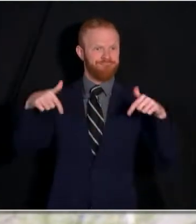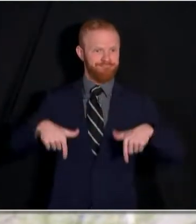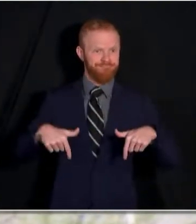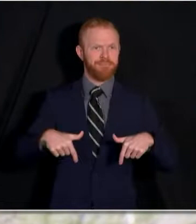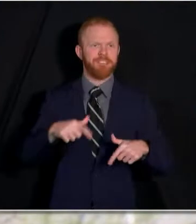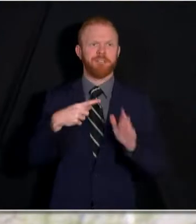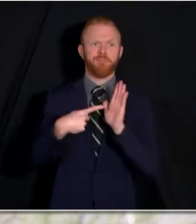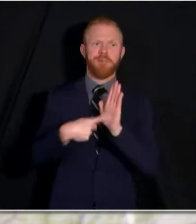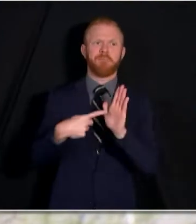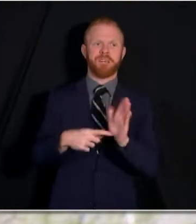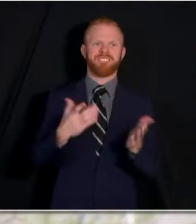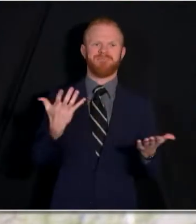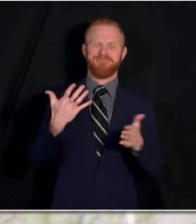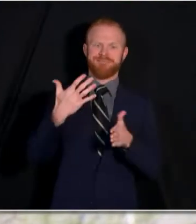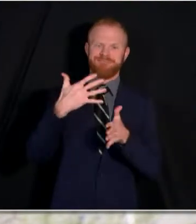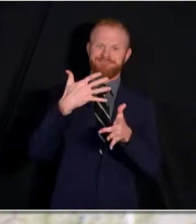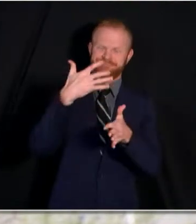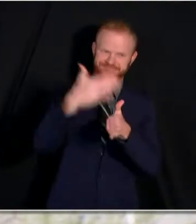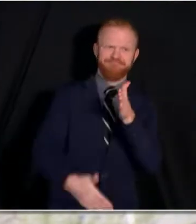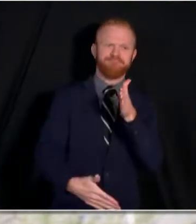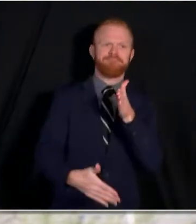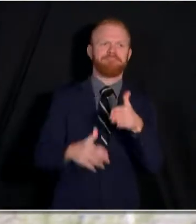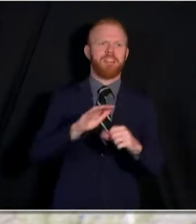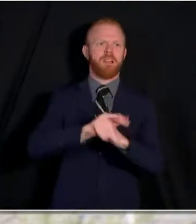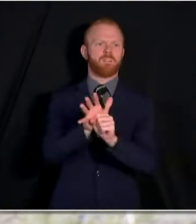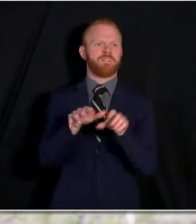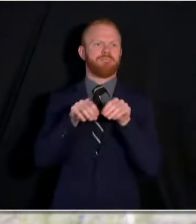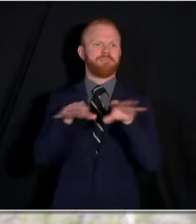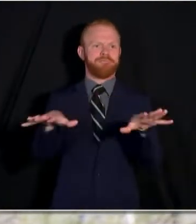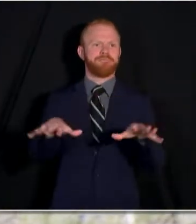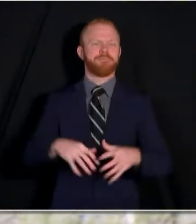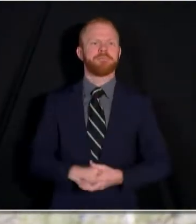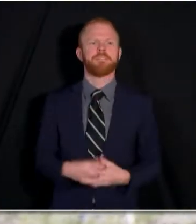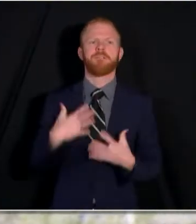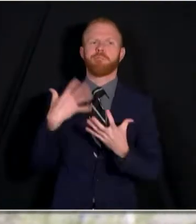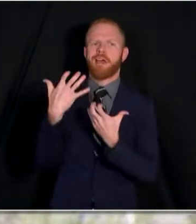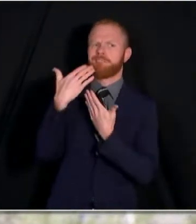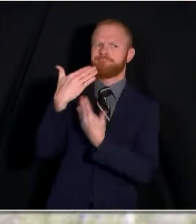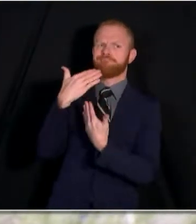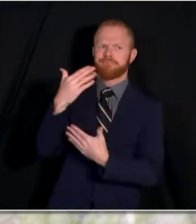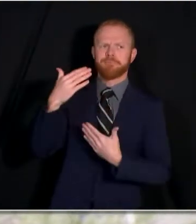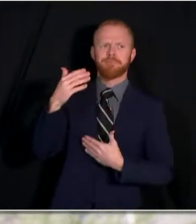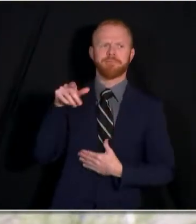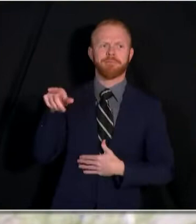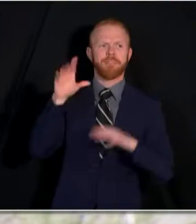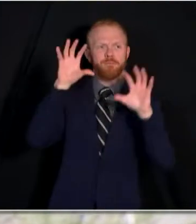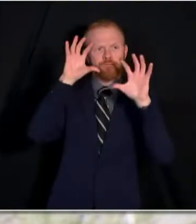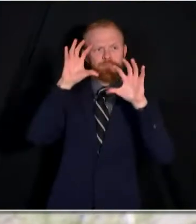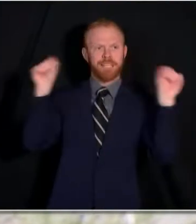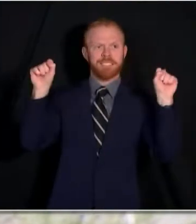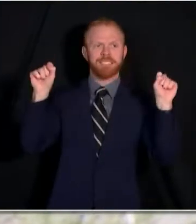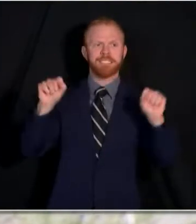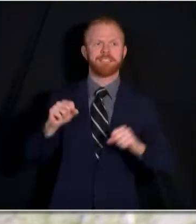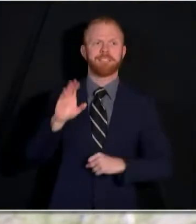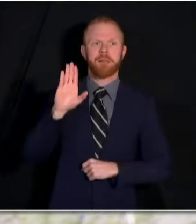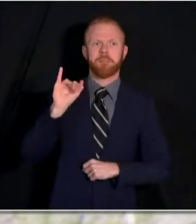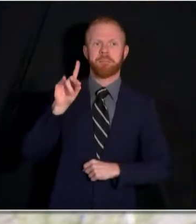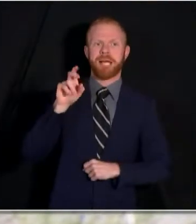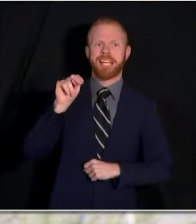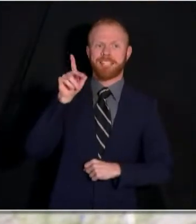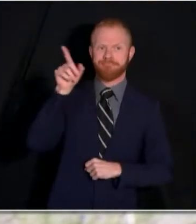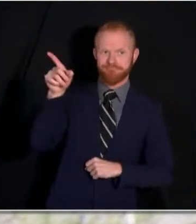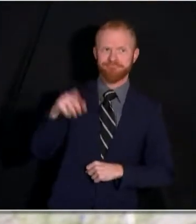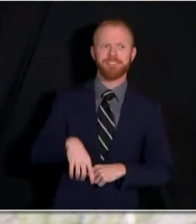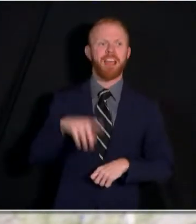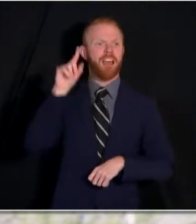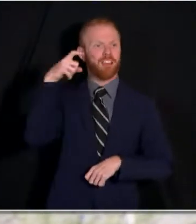pandemic. I want to thank Governor Newsom and President Biden for their partnership and quick work to launch this vaccination